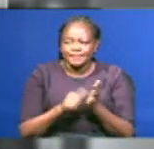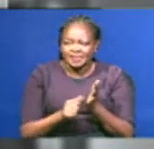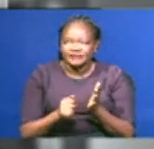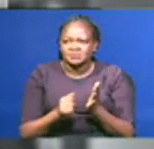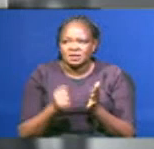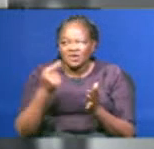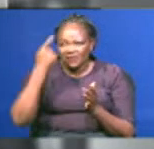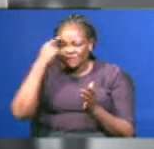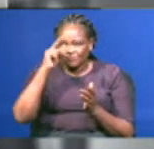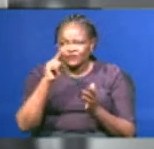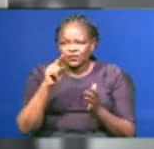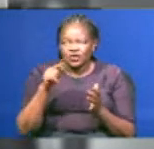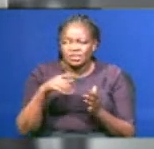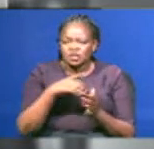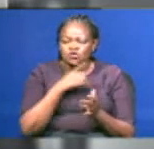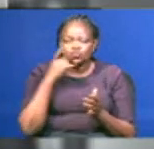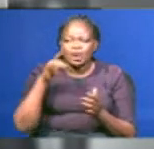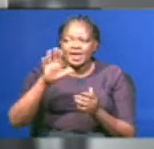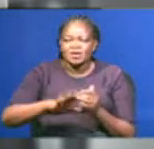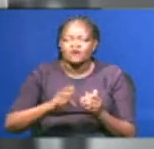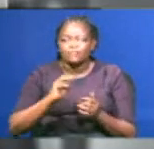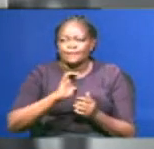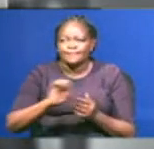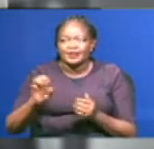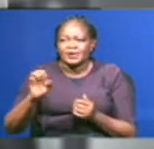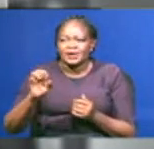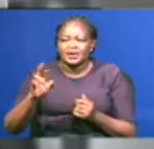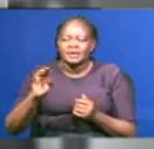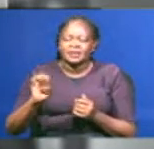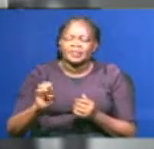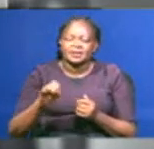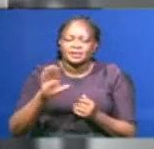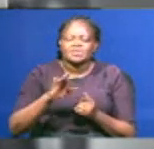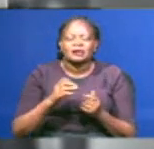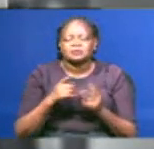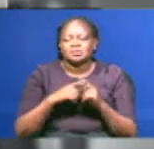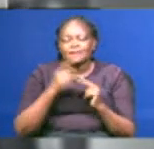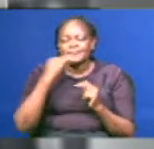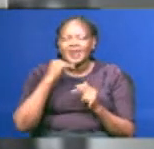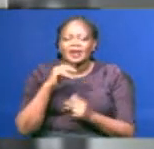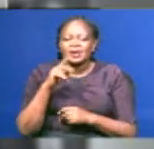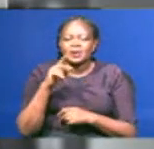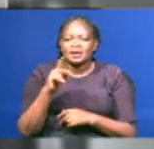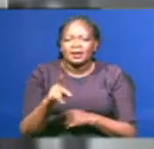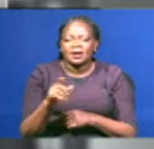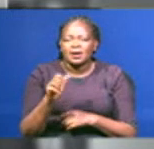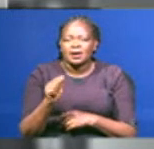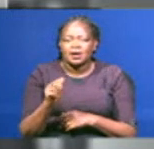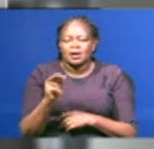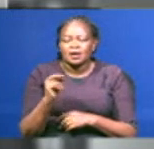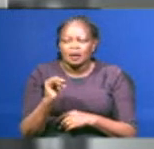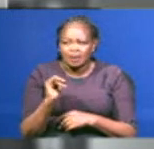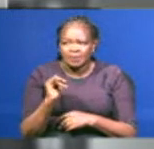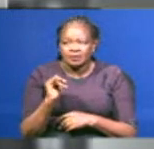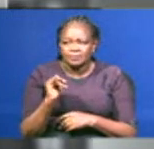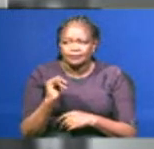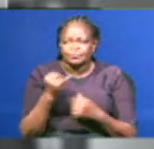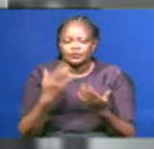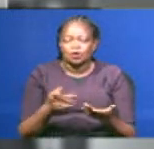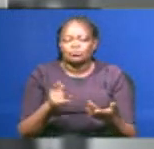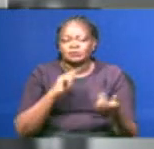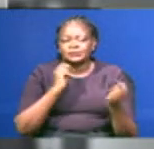dairy lands of Mbere area, piloted by the Kenya Agricultural Research Institute, now renamed